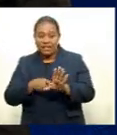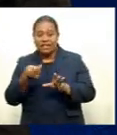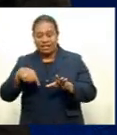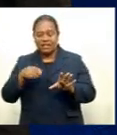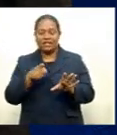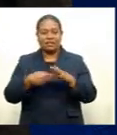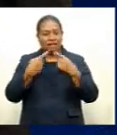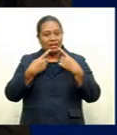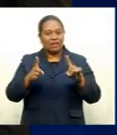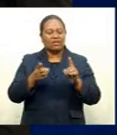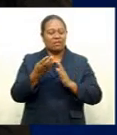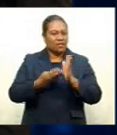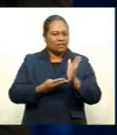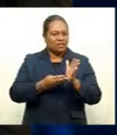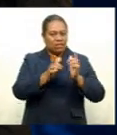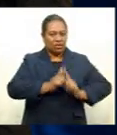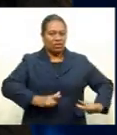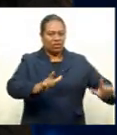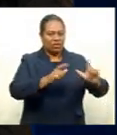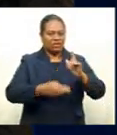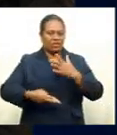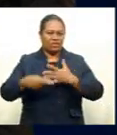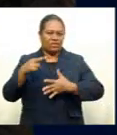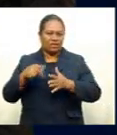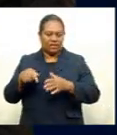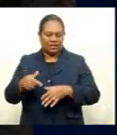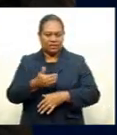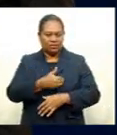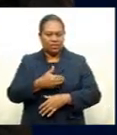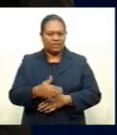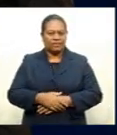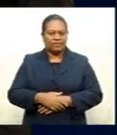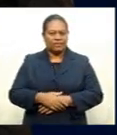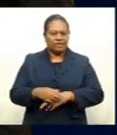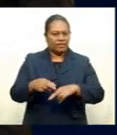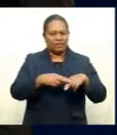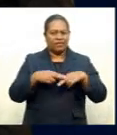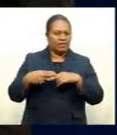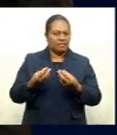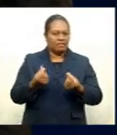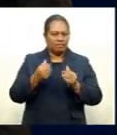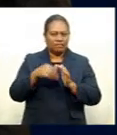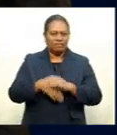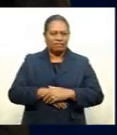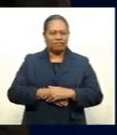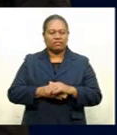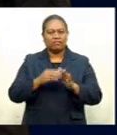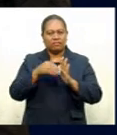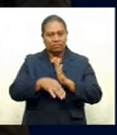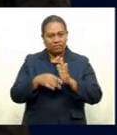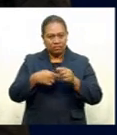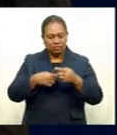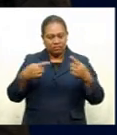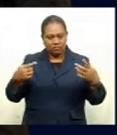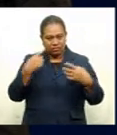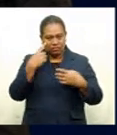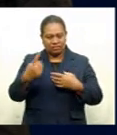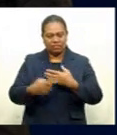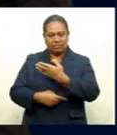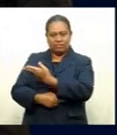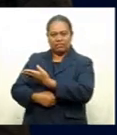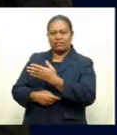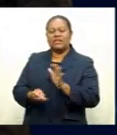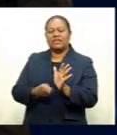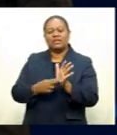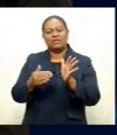p.m. Here are the local exchange rates as set early this morning. The Fiji dollar lost ground against one of our major trading partners, the Kiwi dollar,